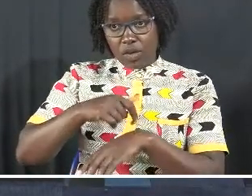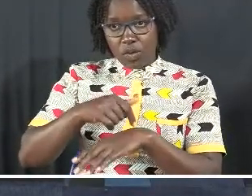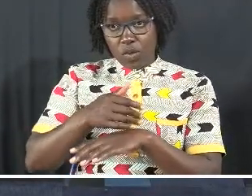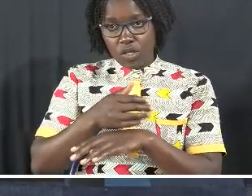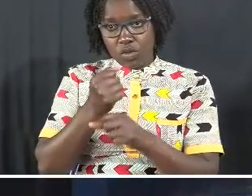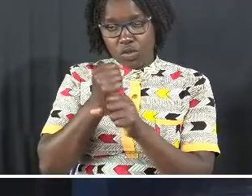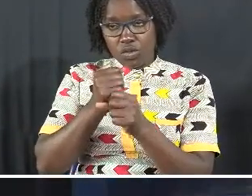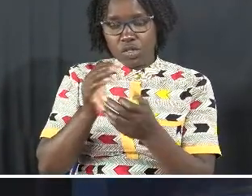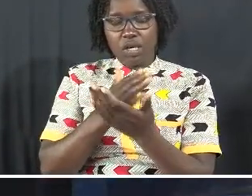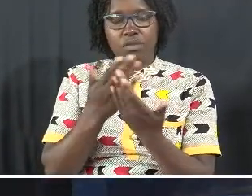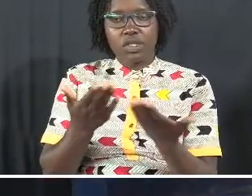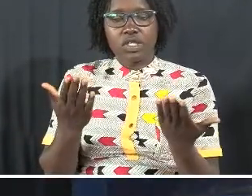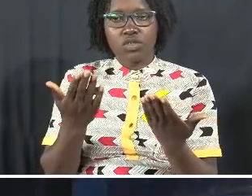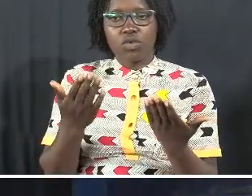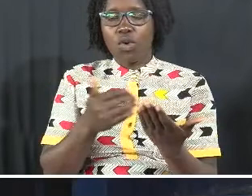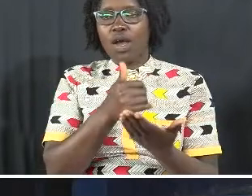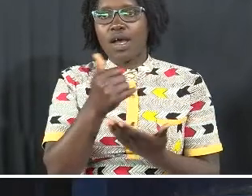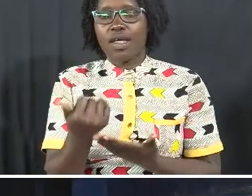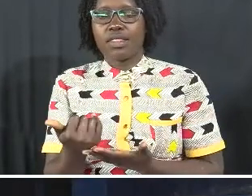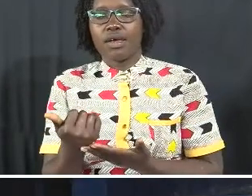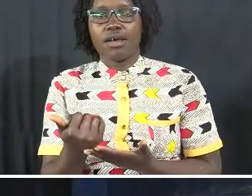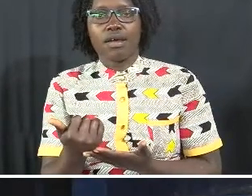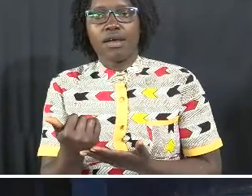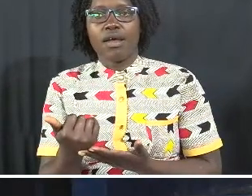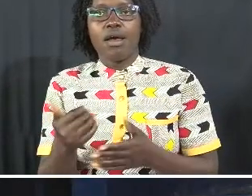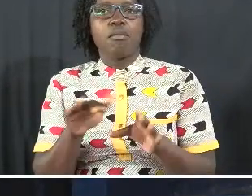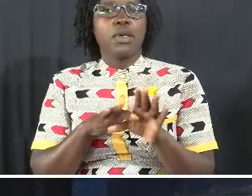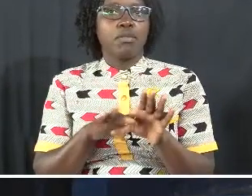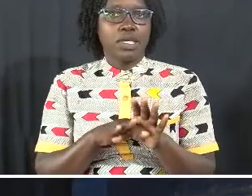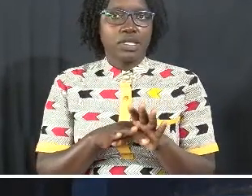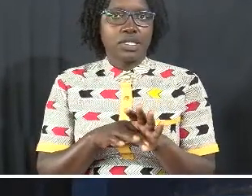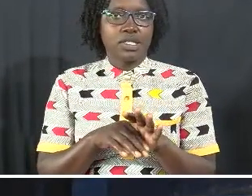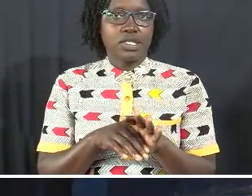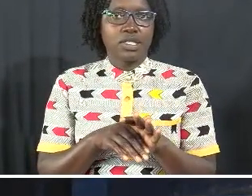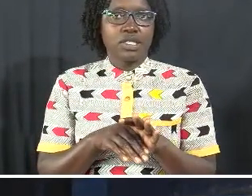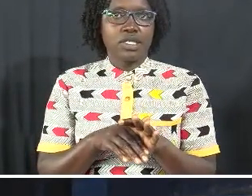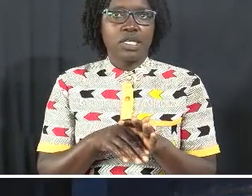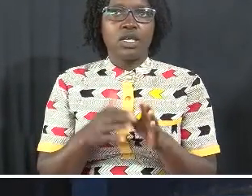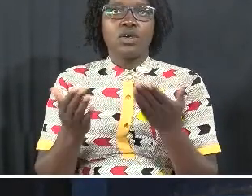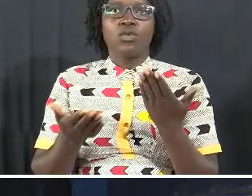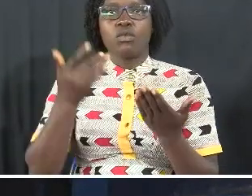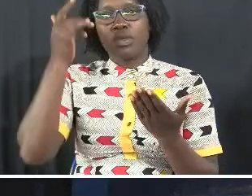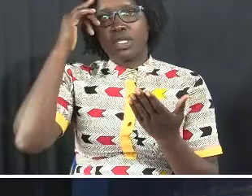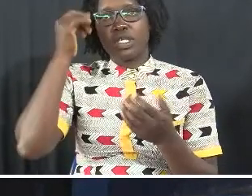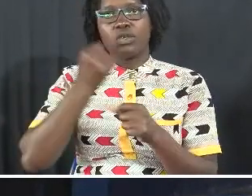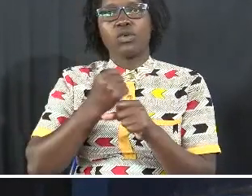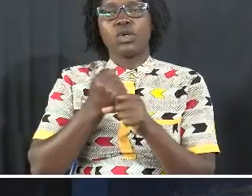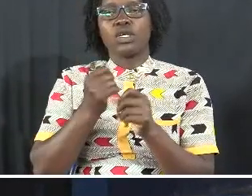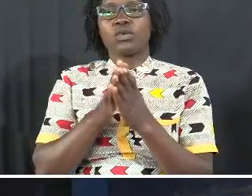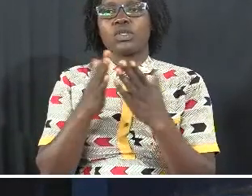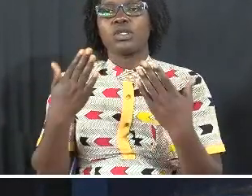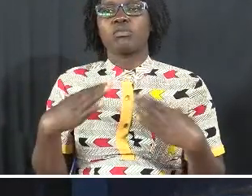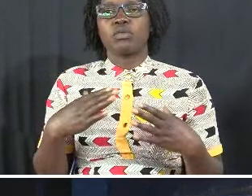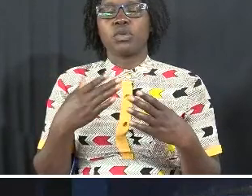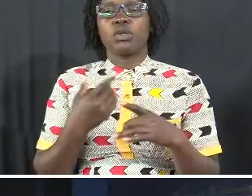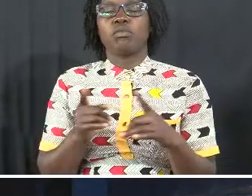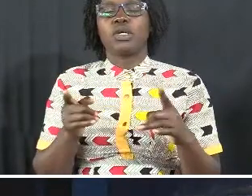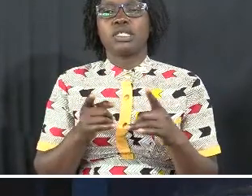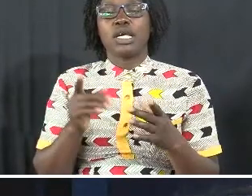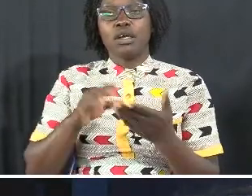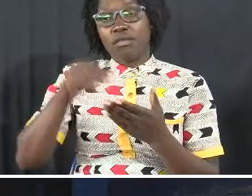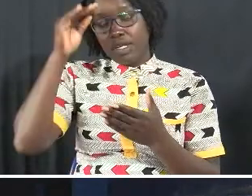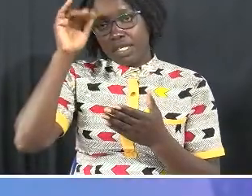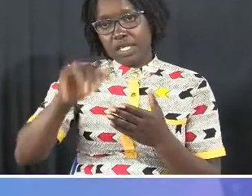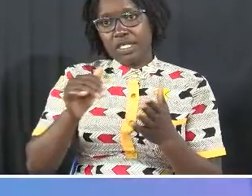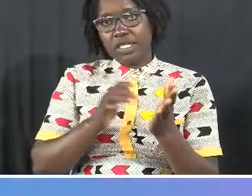some things to our fellow members, we may think we are dealing with people, but I've realized that